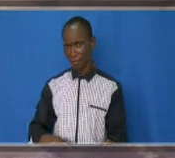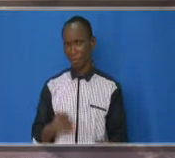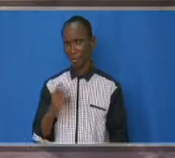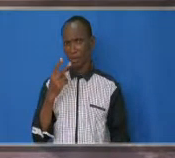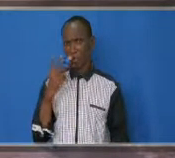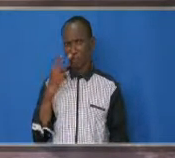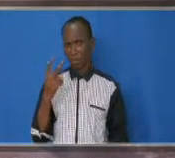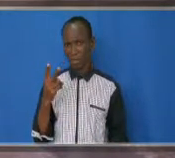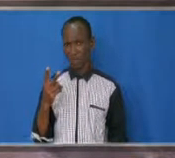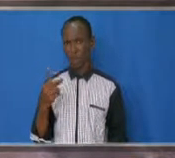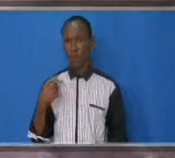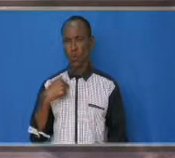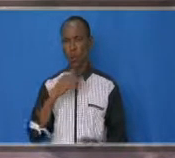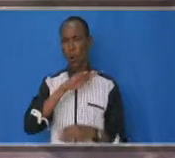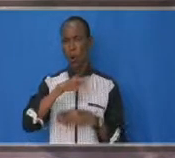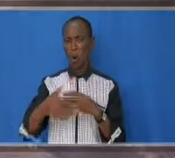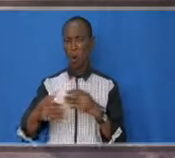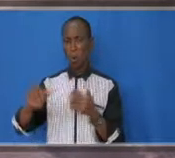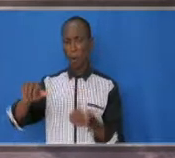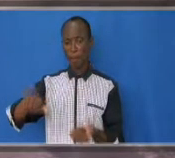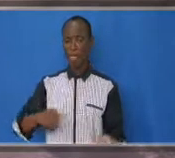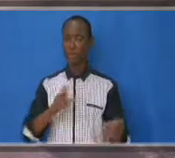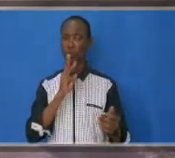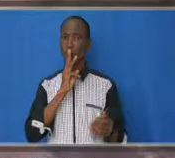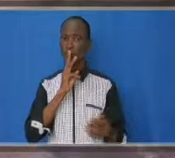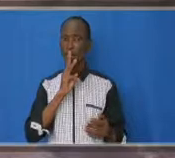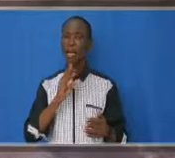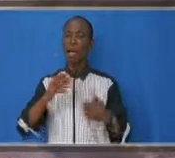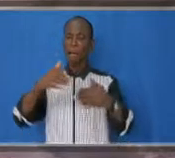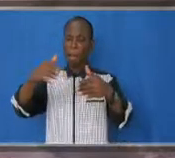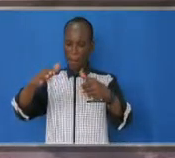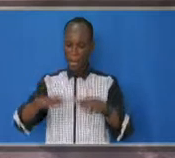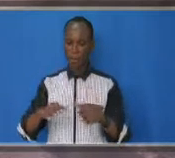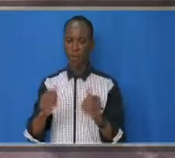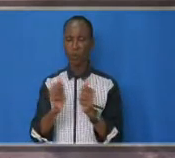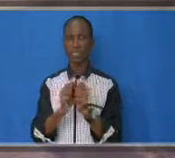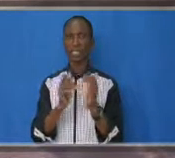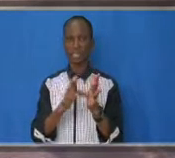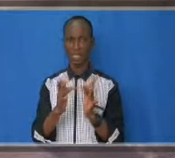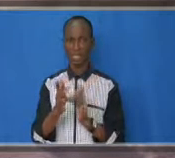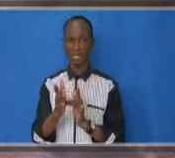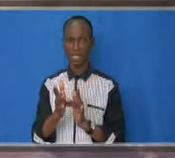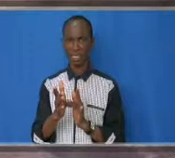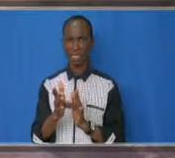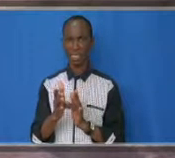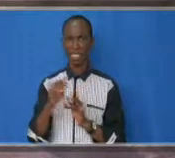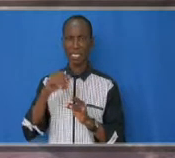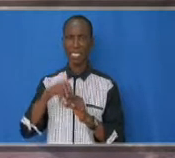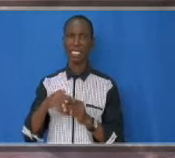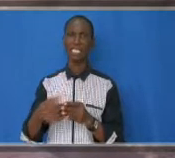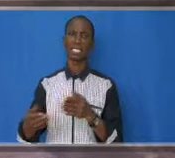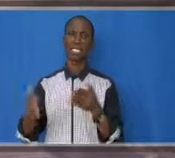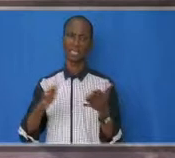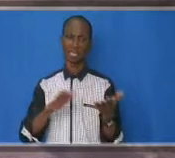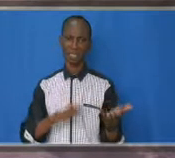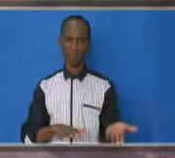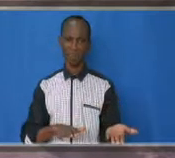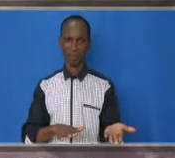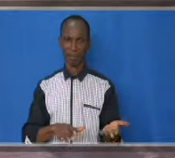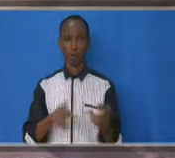for Israel is that they may be saved. For I bear them witness that they have a zeal for